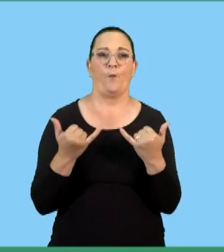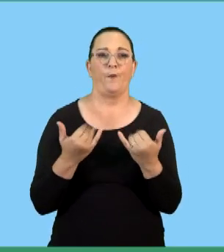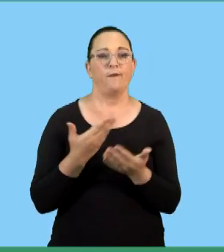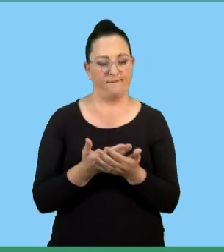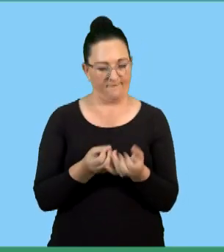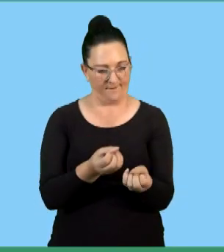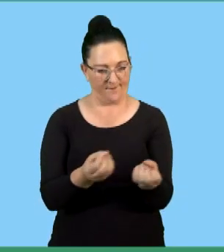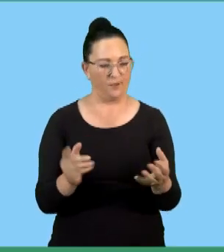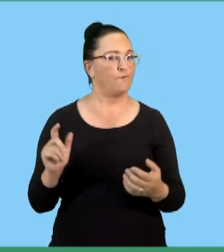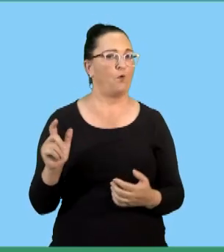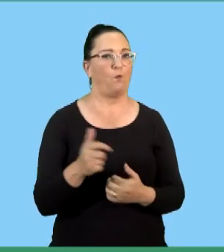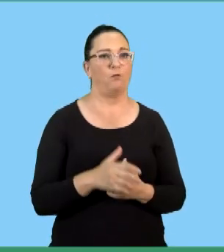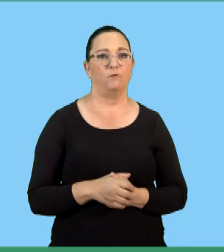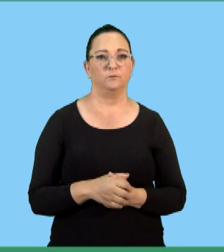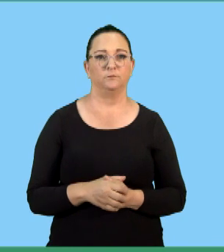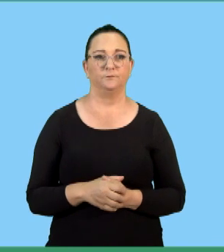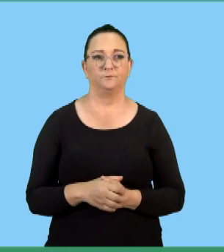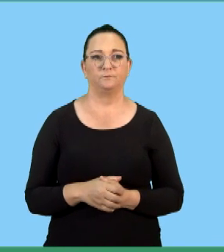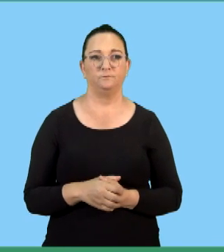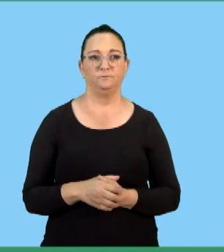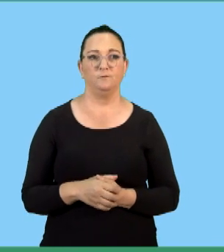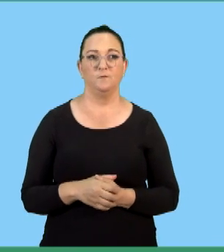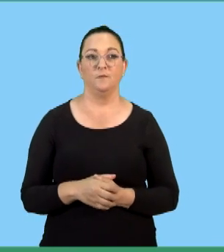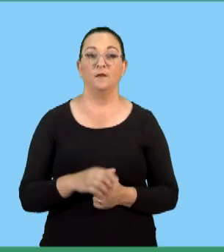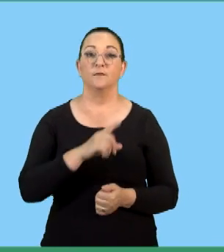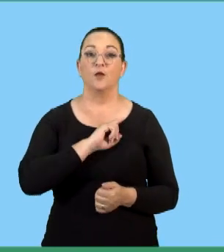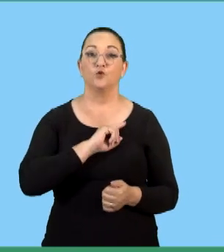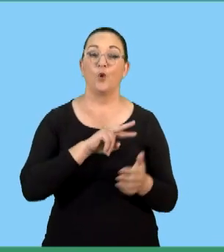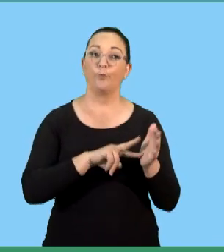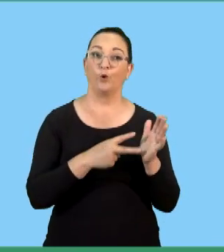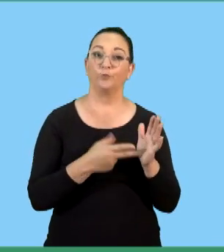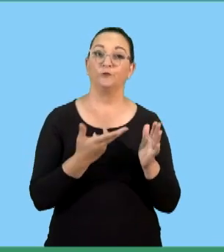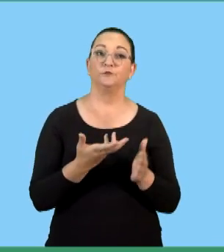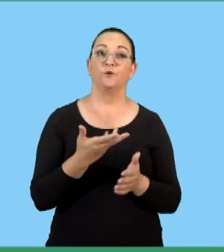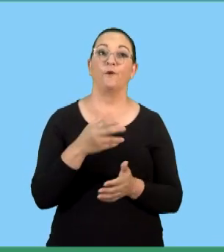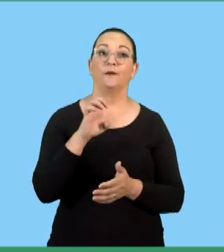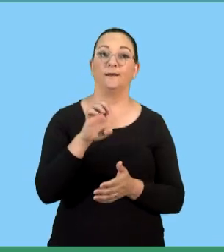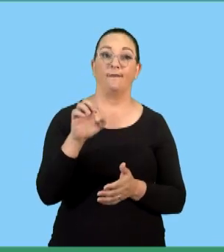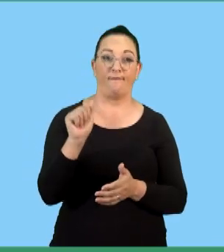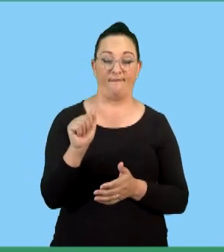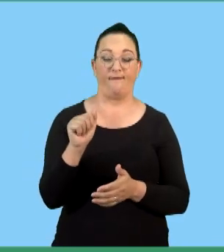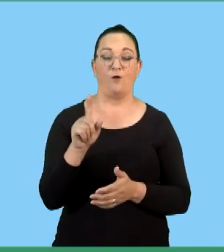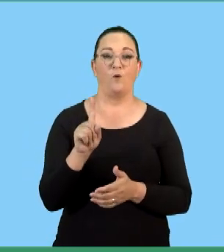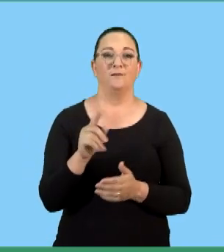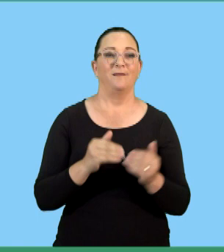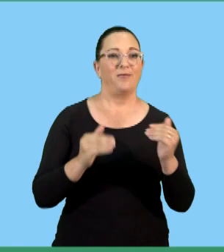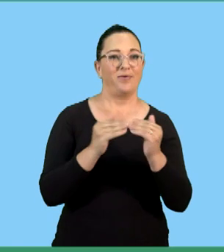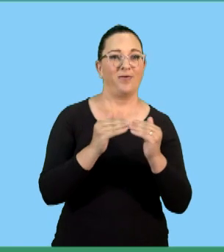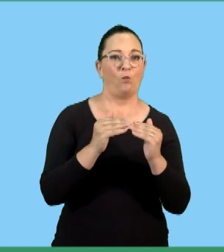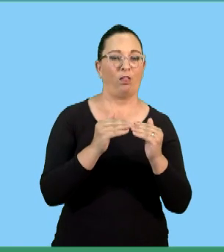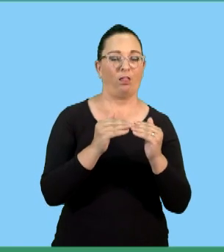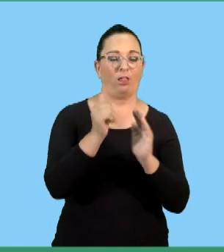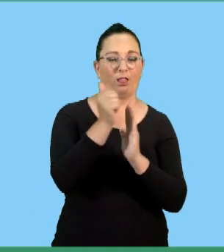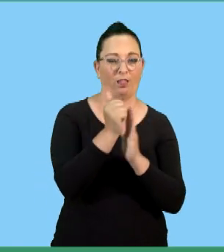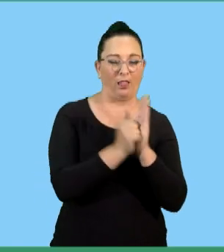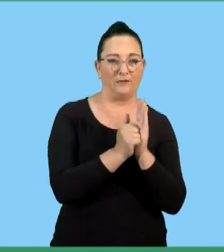be given to everybody regardless of that. What is the purpose of the Employment Equity Act? The Employment Equity Act